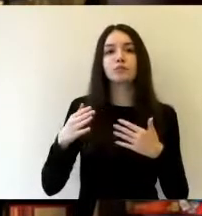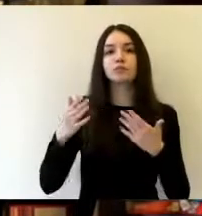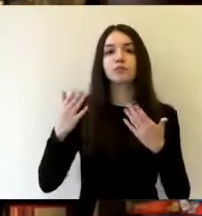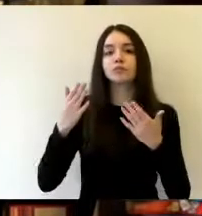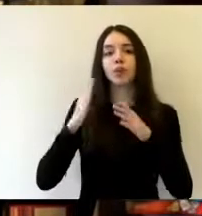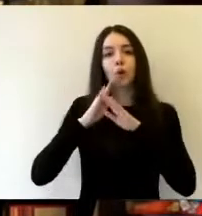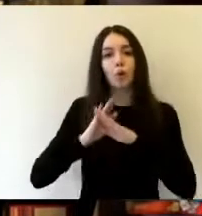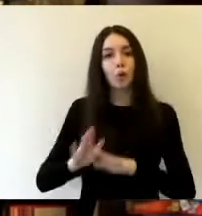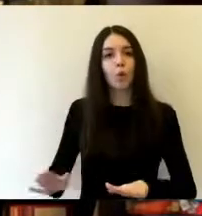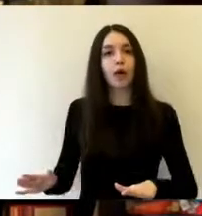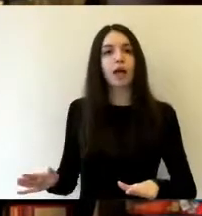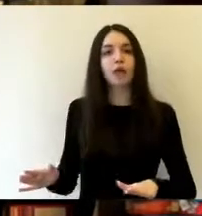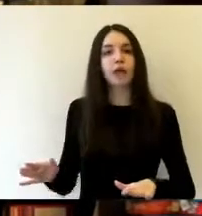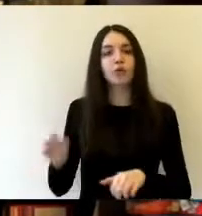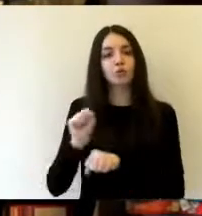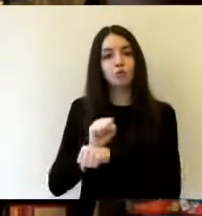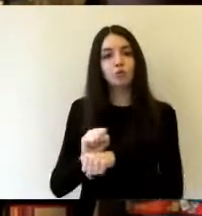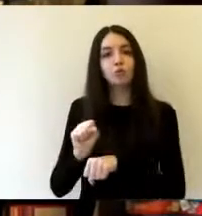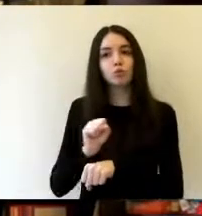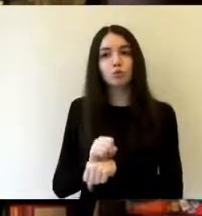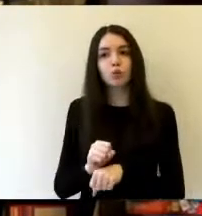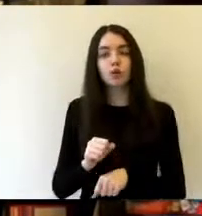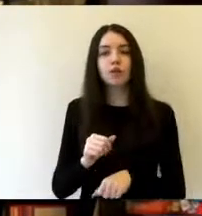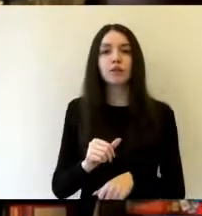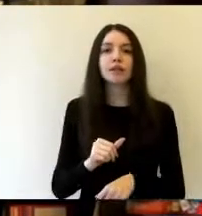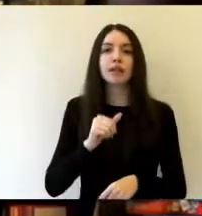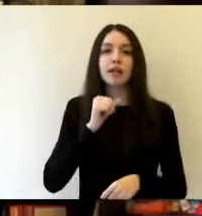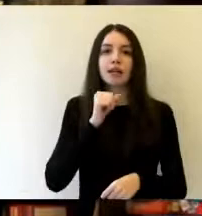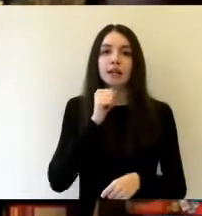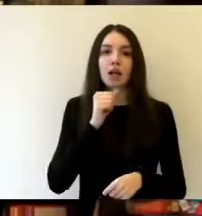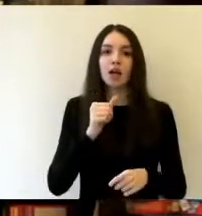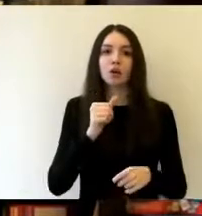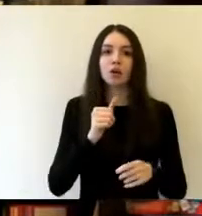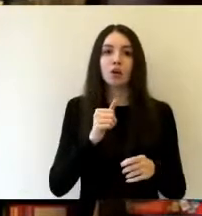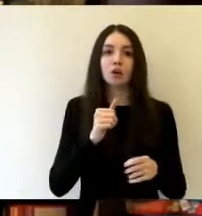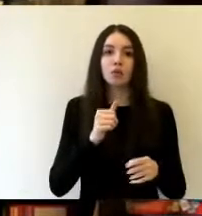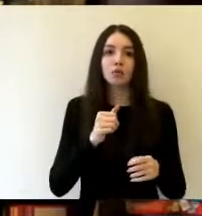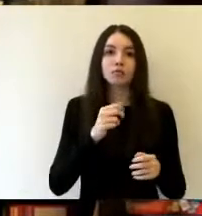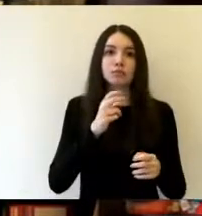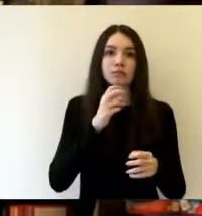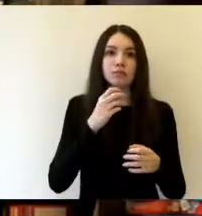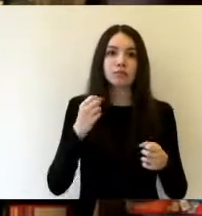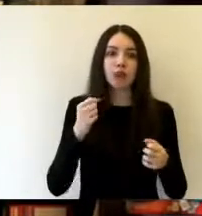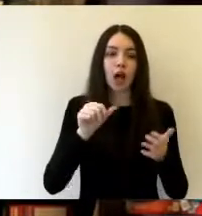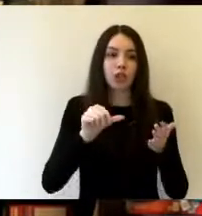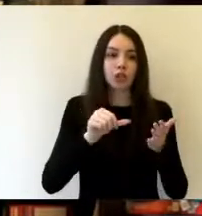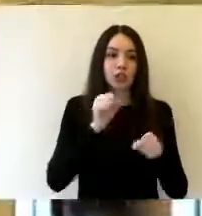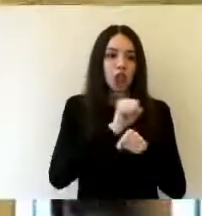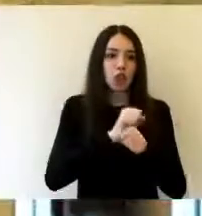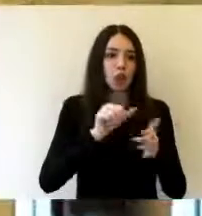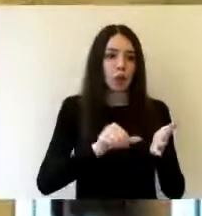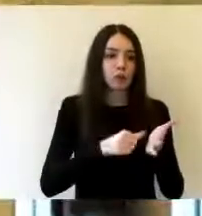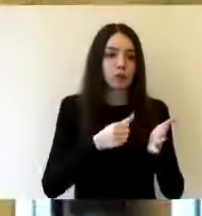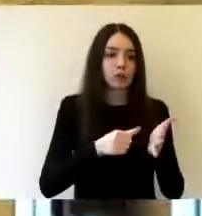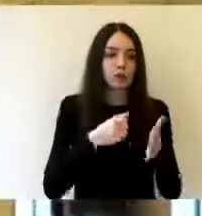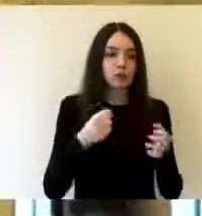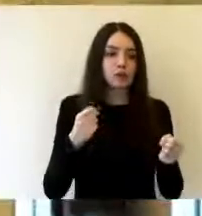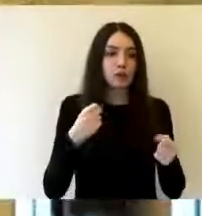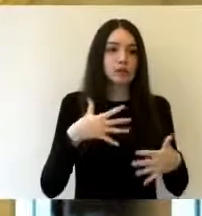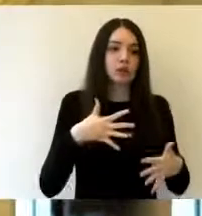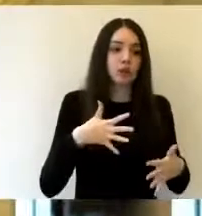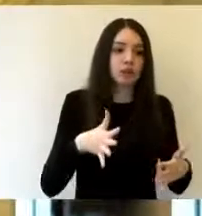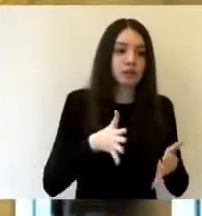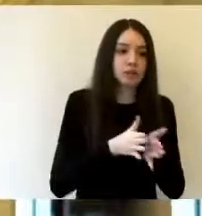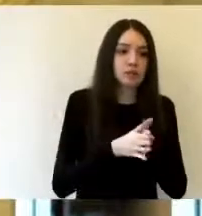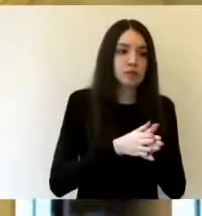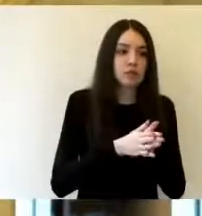opposed to having the intensity of that noise from the stone carving all the time. Definitely.